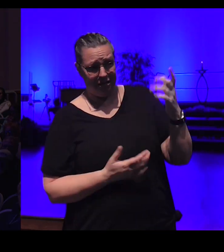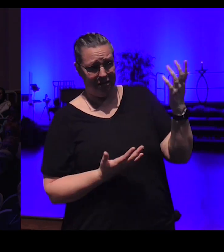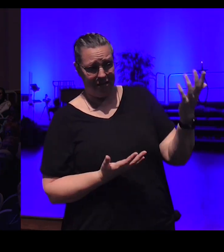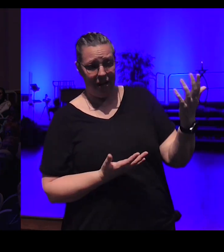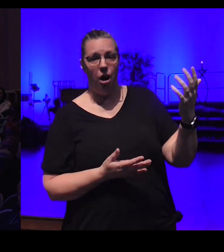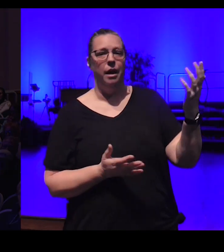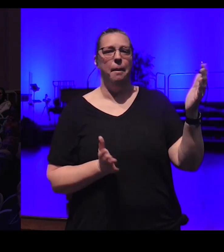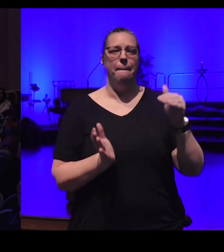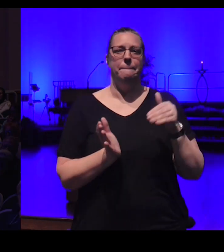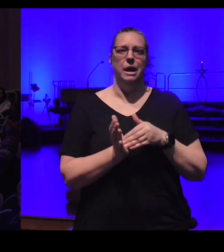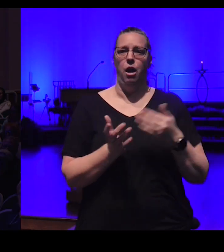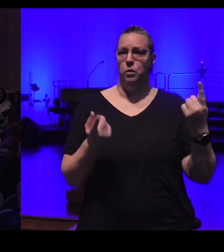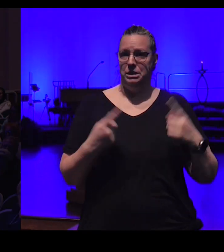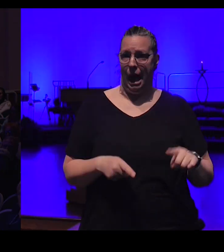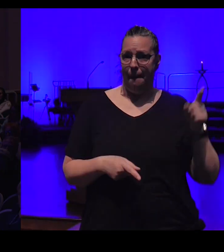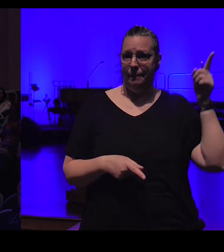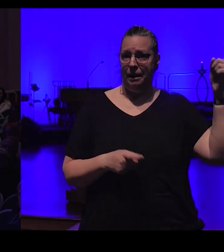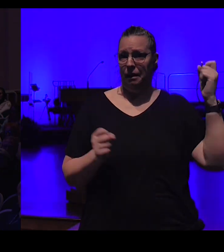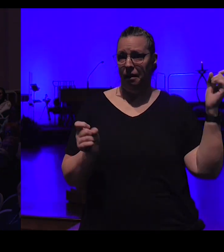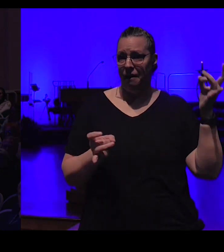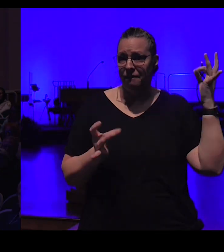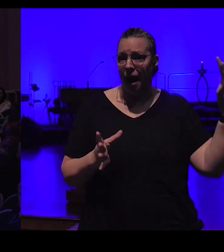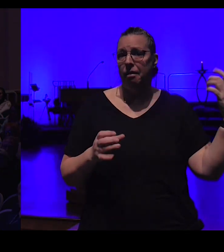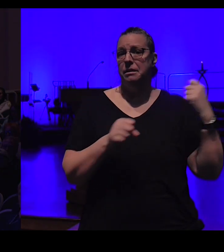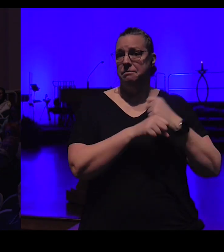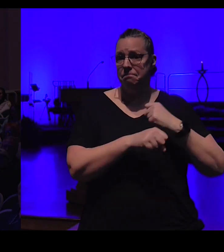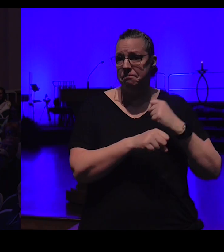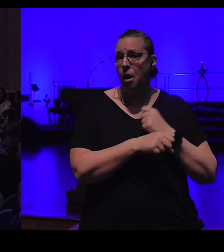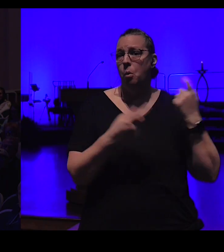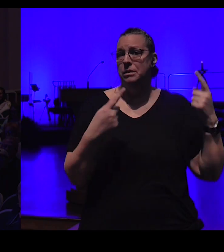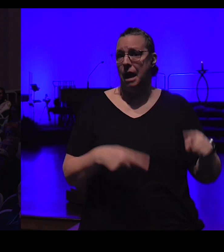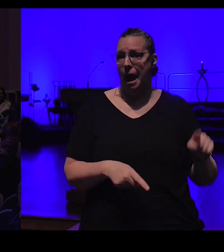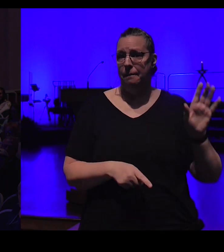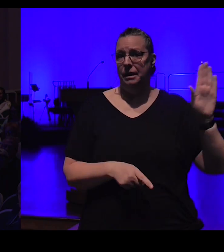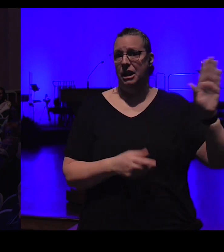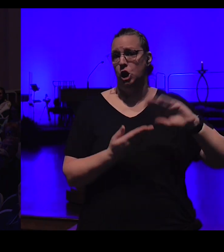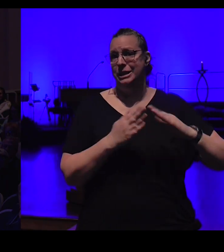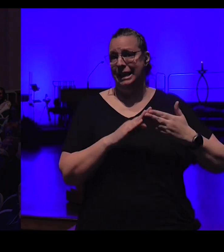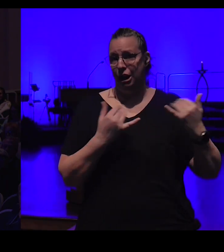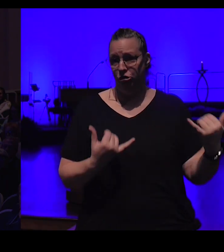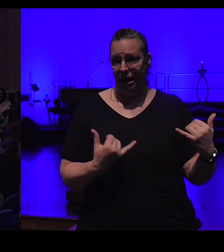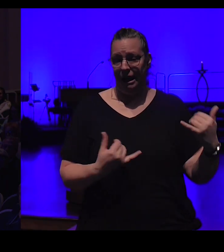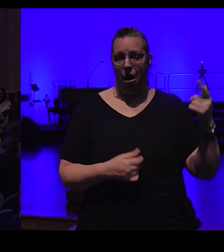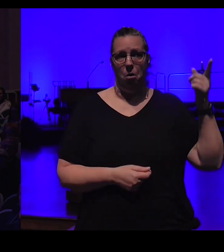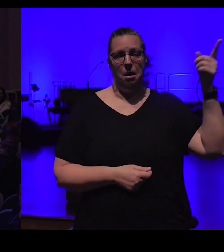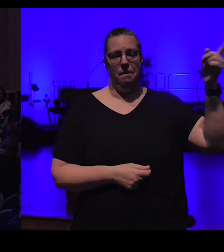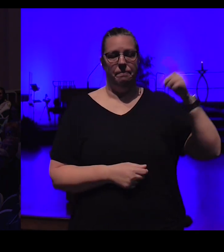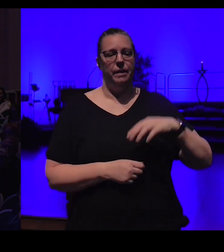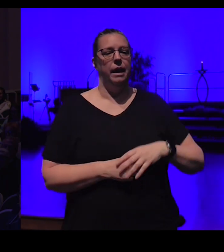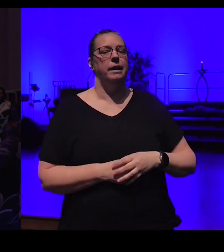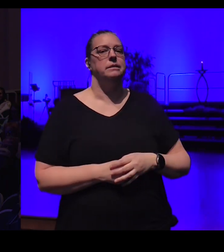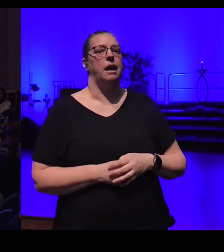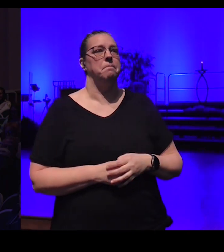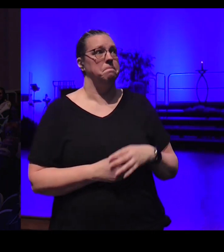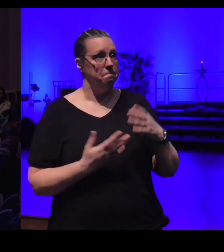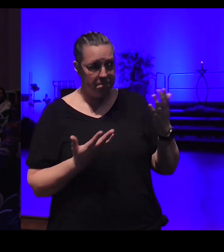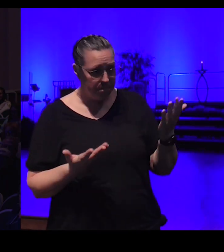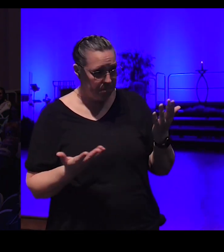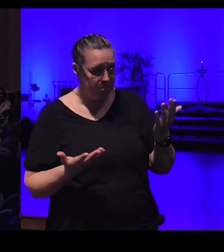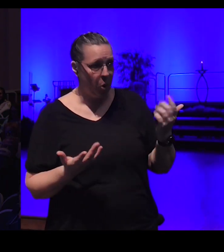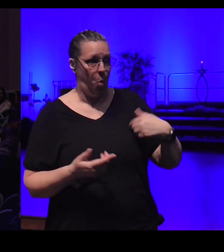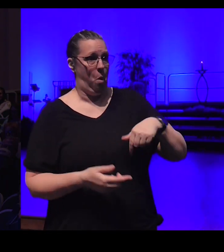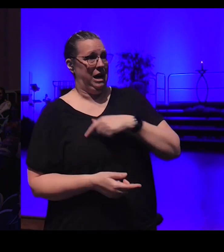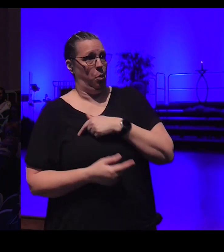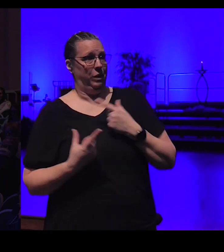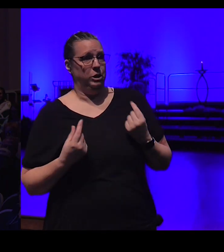out in the midst of the turmoil and the violence and the unrest that's happening in her city right now. And when I asked her, what is something that